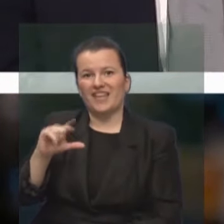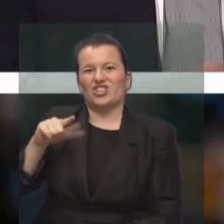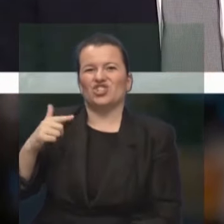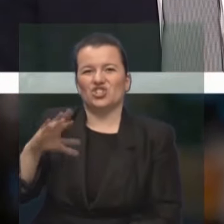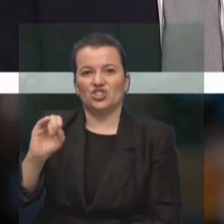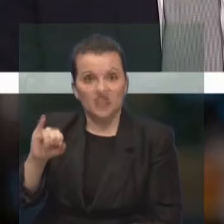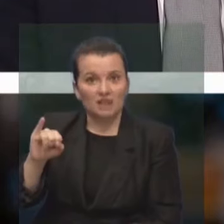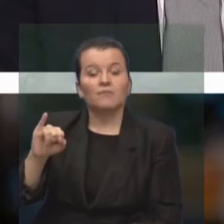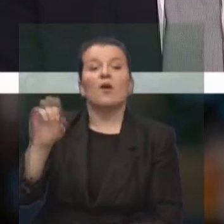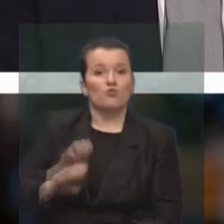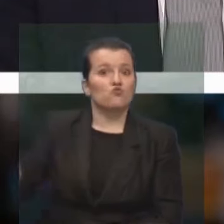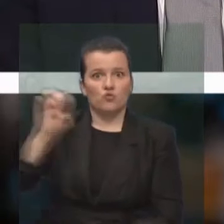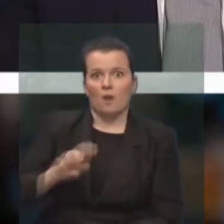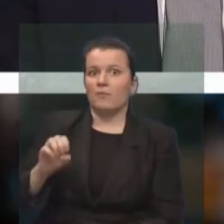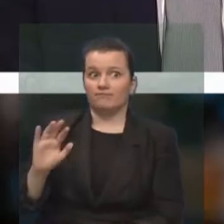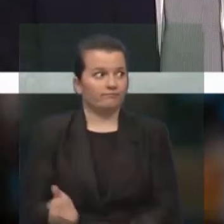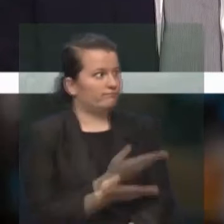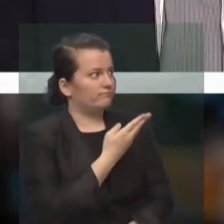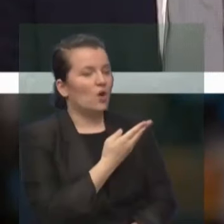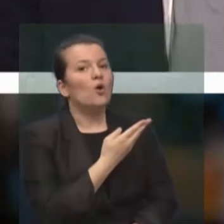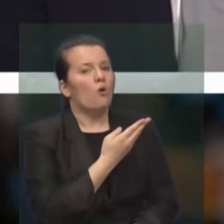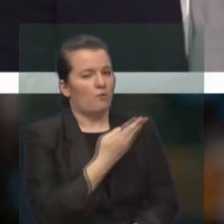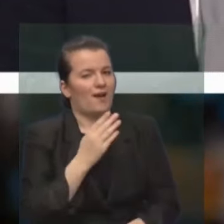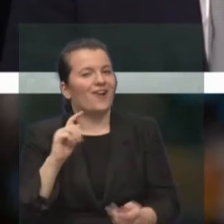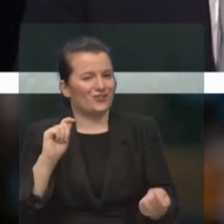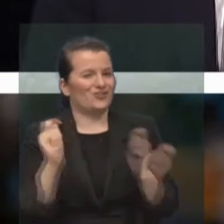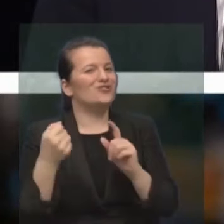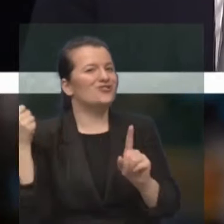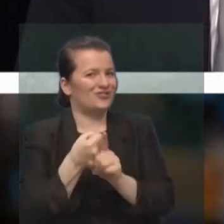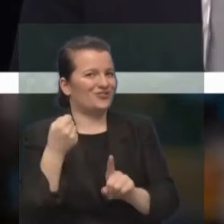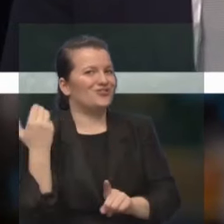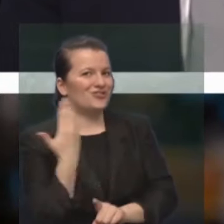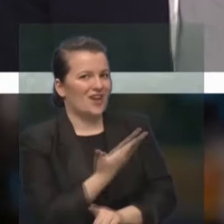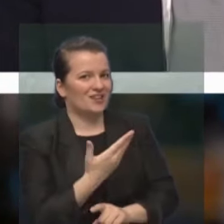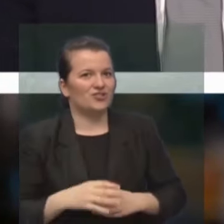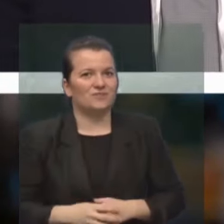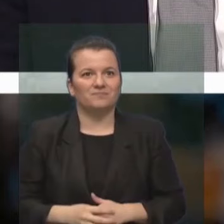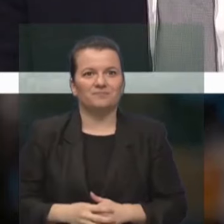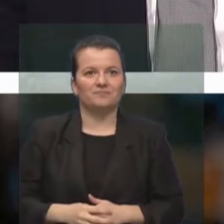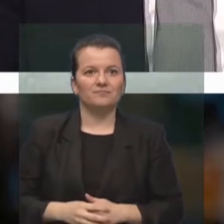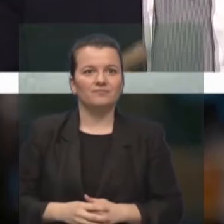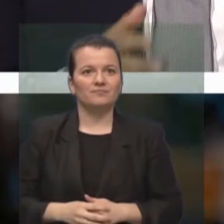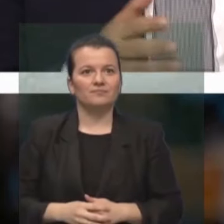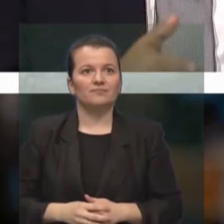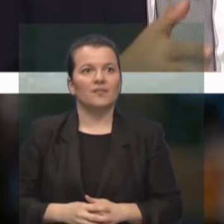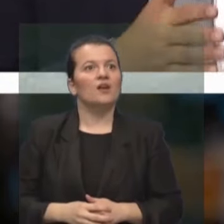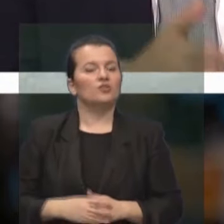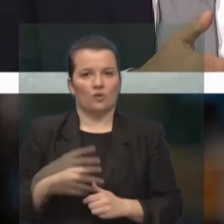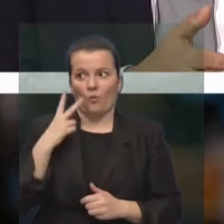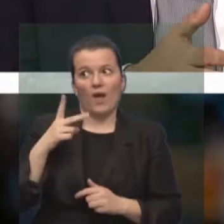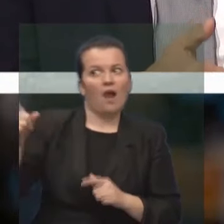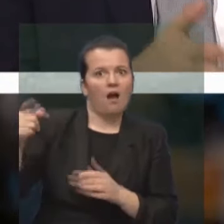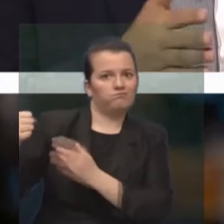because we manufacture cars for them. That will mean we will be using capacity to a higher extent. Regarding